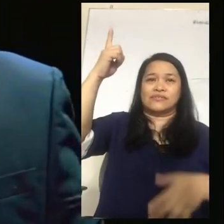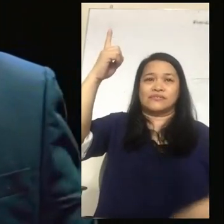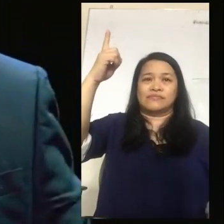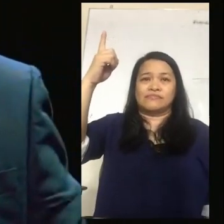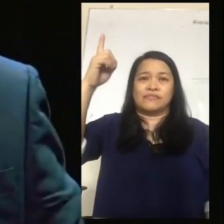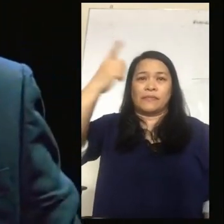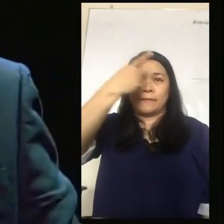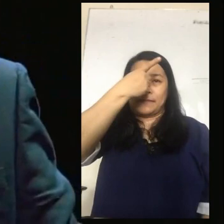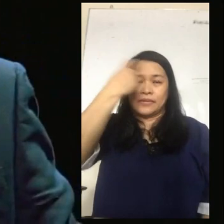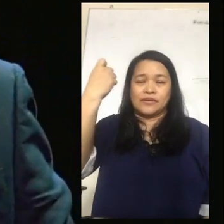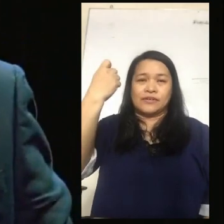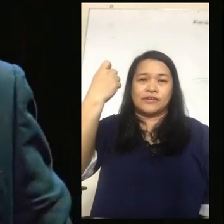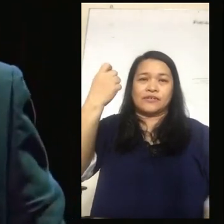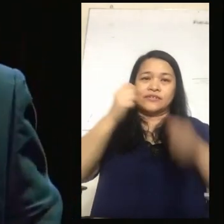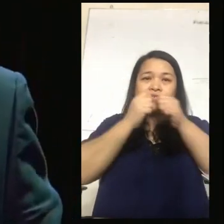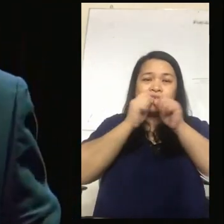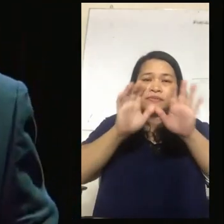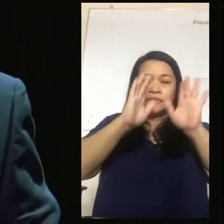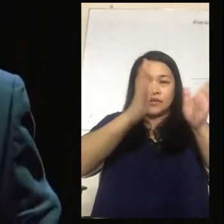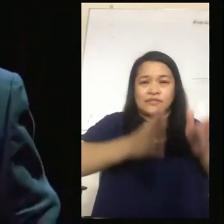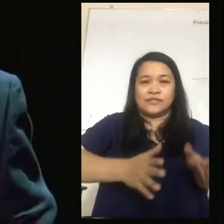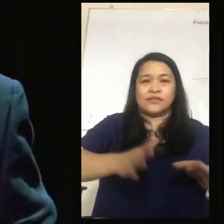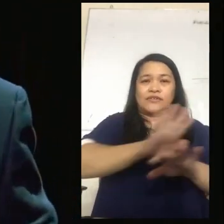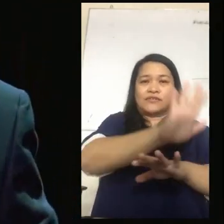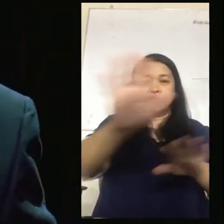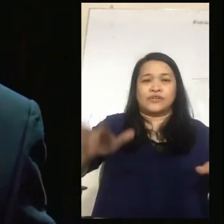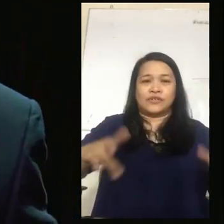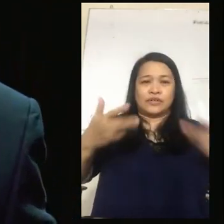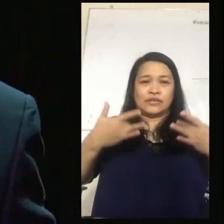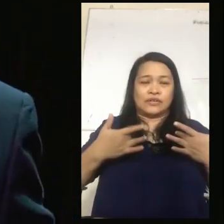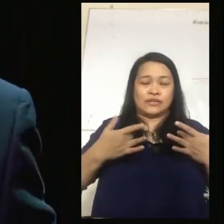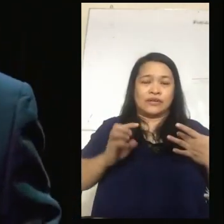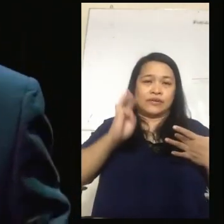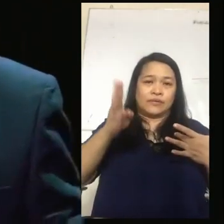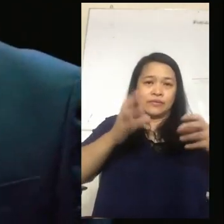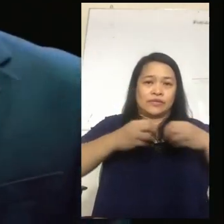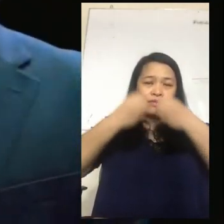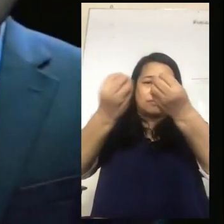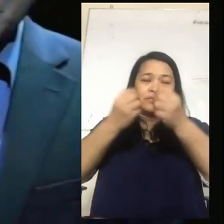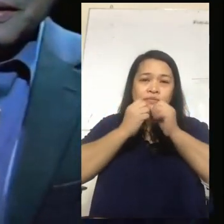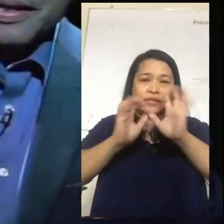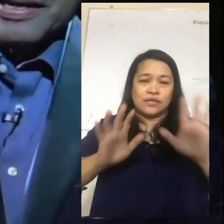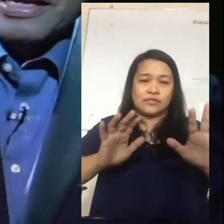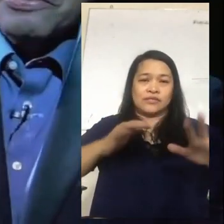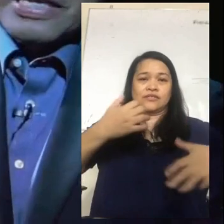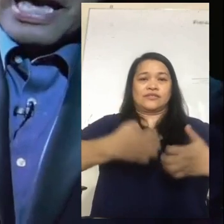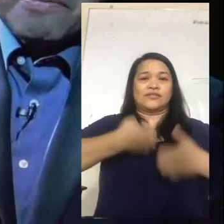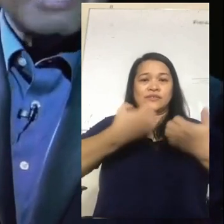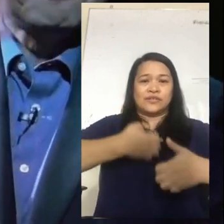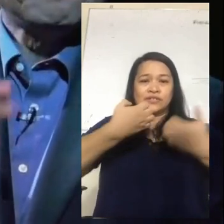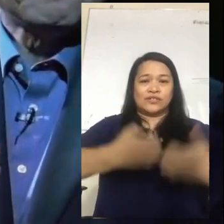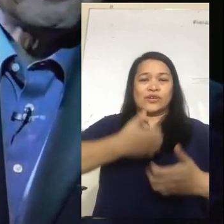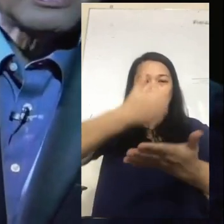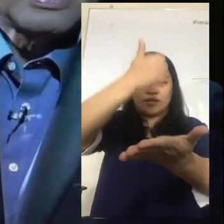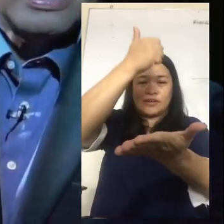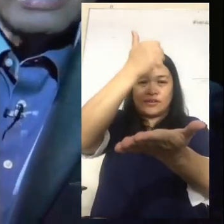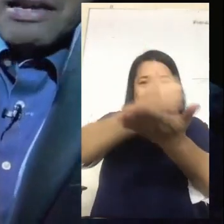the blesser, because the blesser of your life will give you blessings to enjoy. And you say